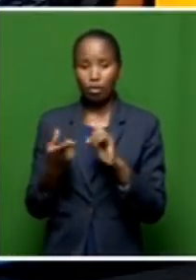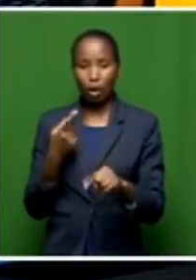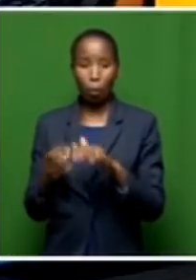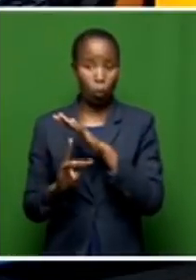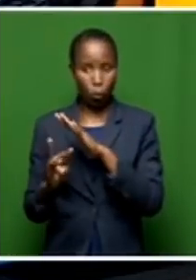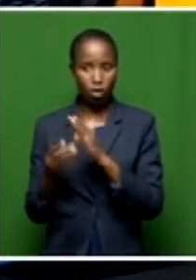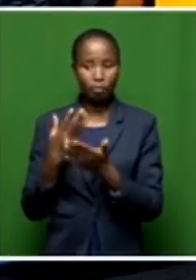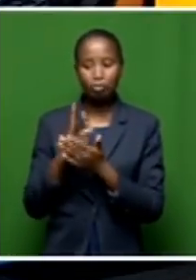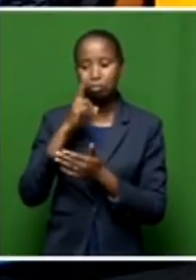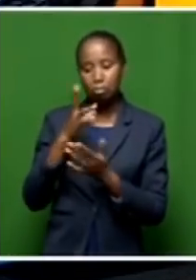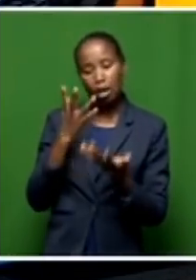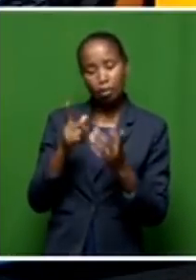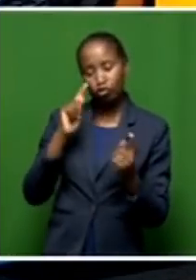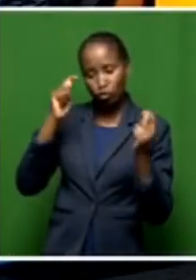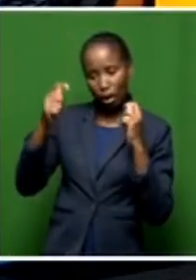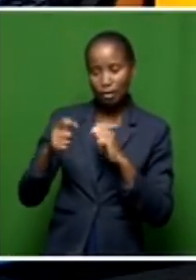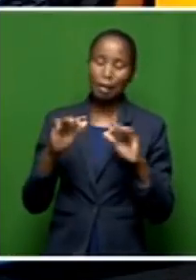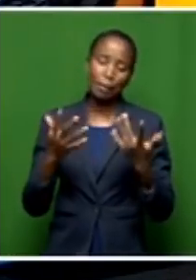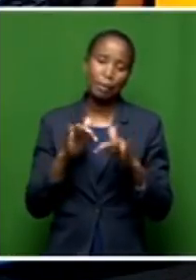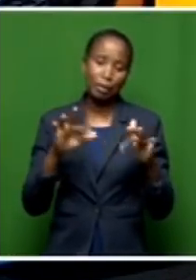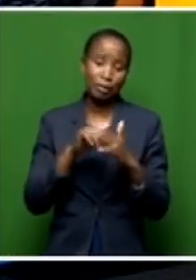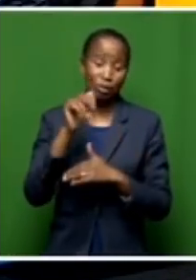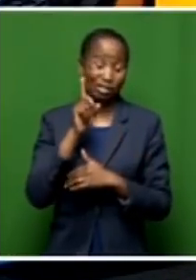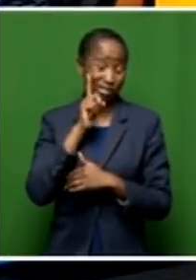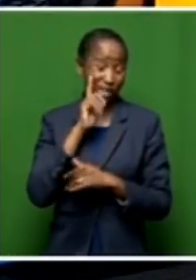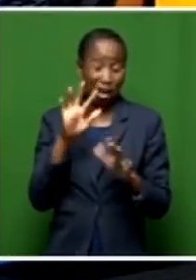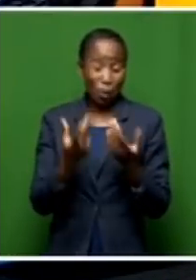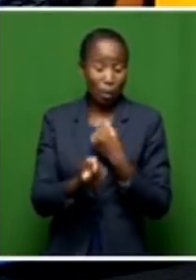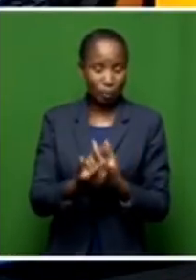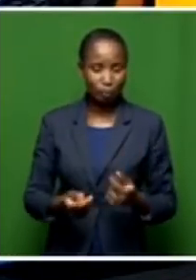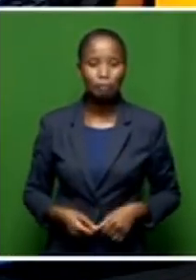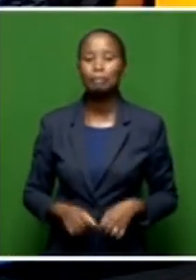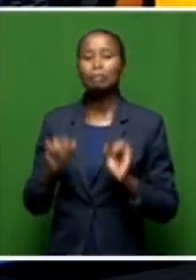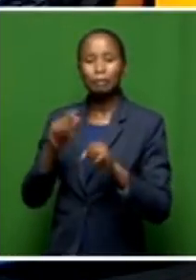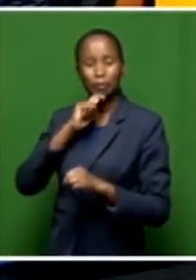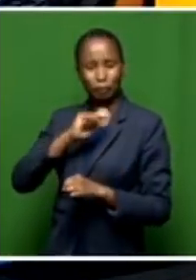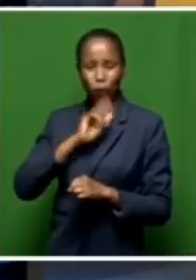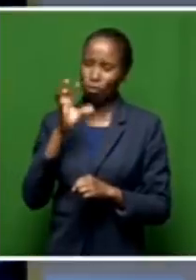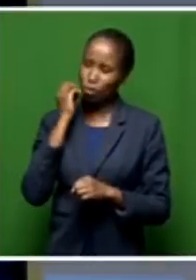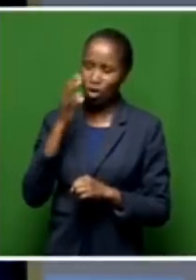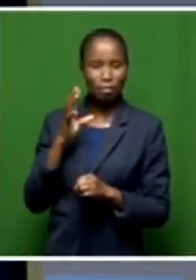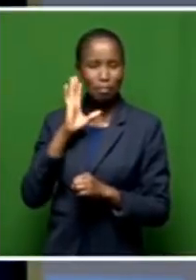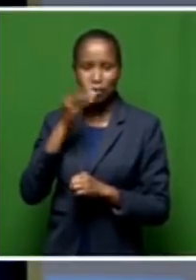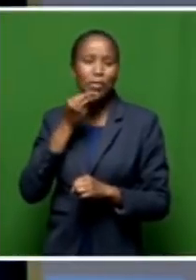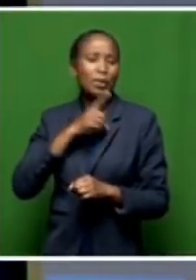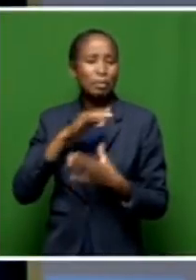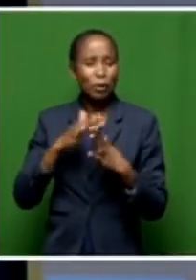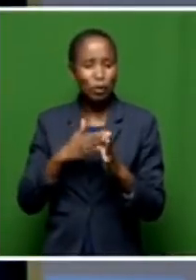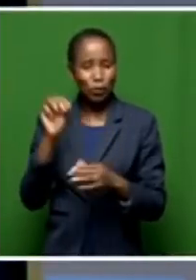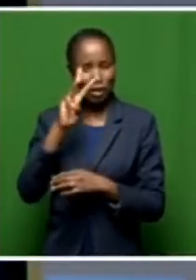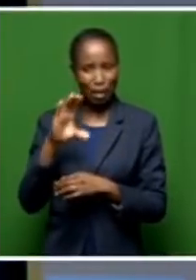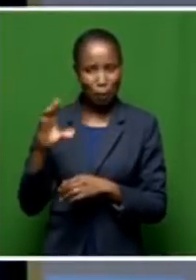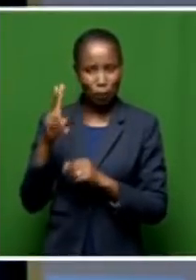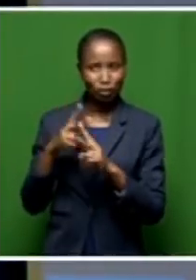see what comes out of it. It's going to be fabulous because it makes the Western Cape very interesting as well. Because one would have thought, and